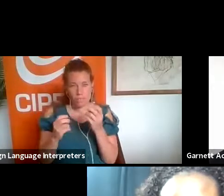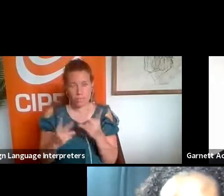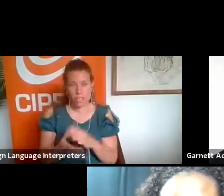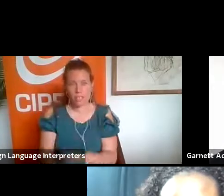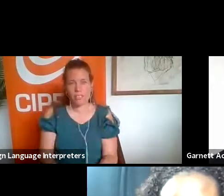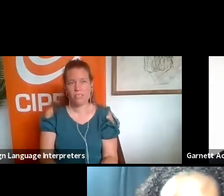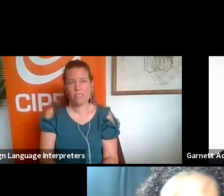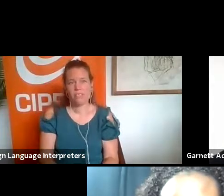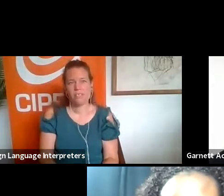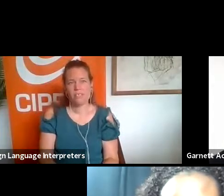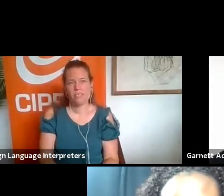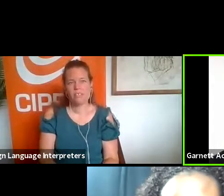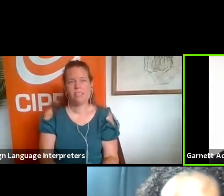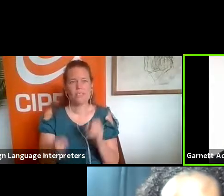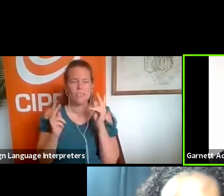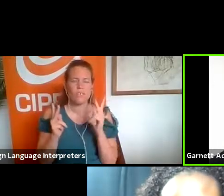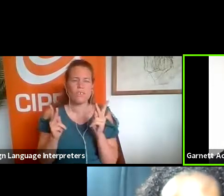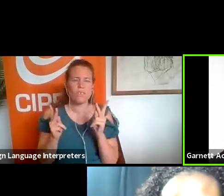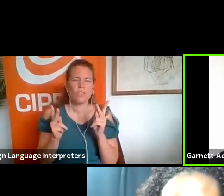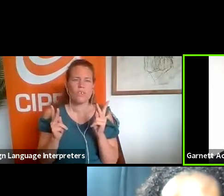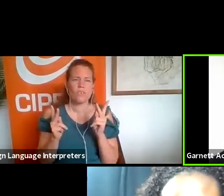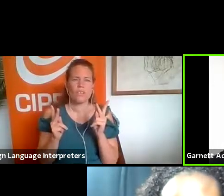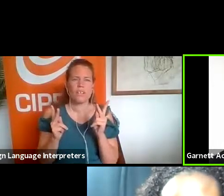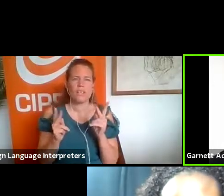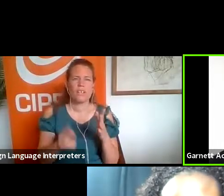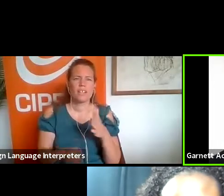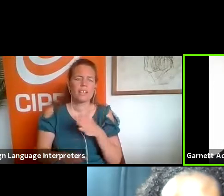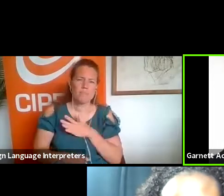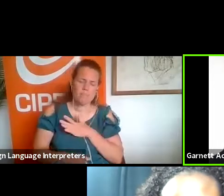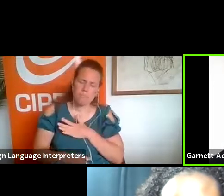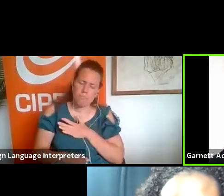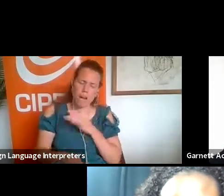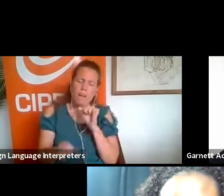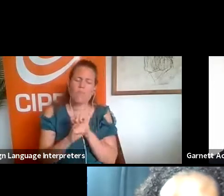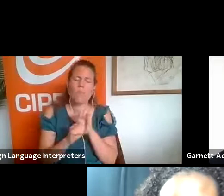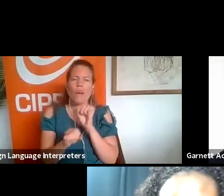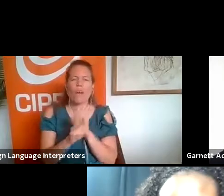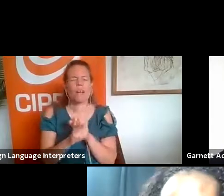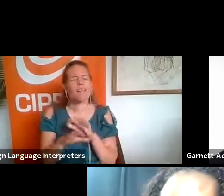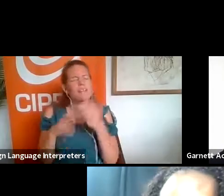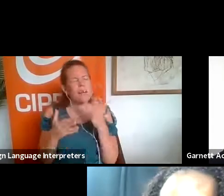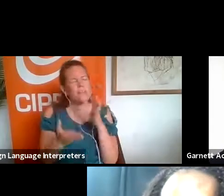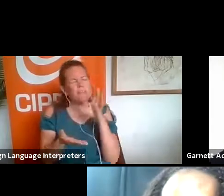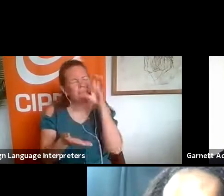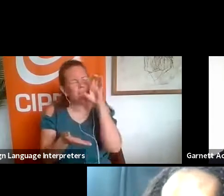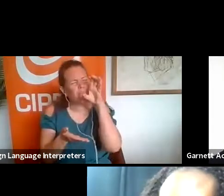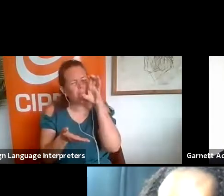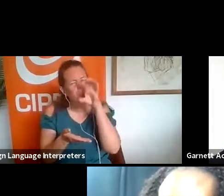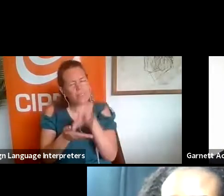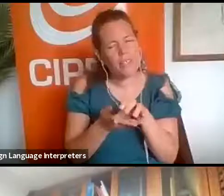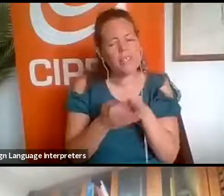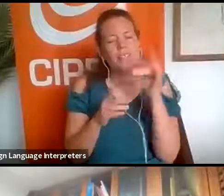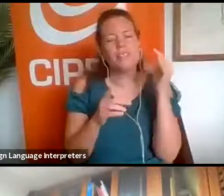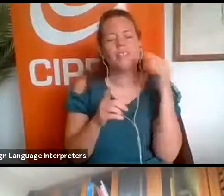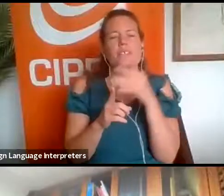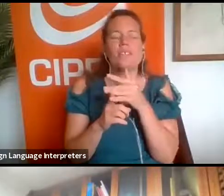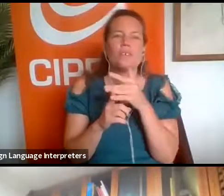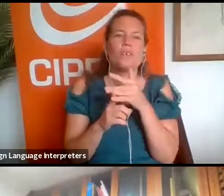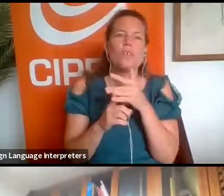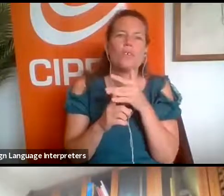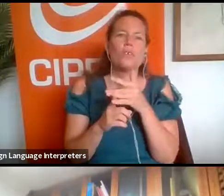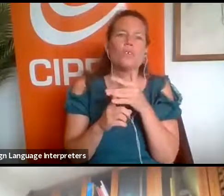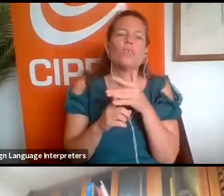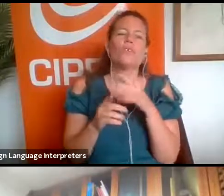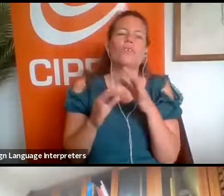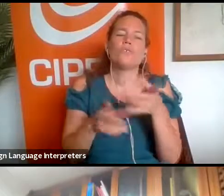All right. In my line of work, some of the key digital security issues, this is Sandra, some of the key digital security